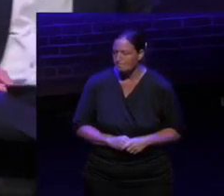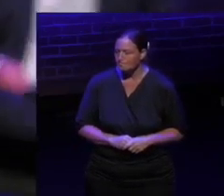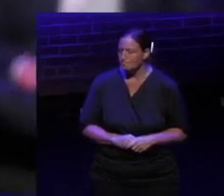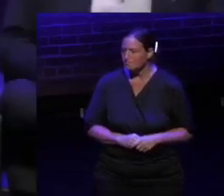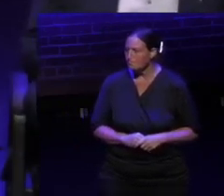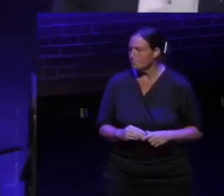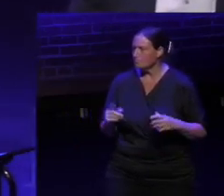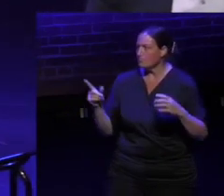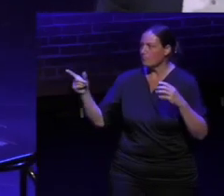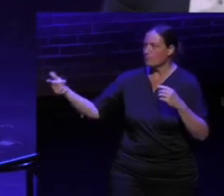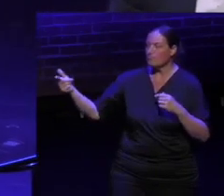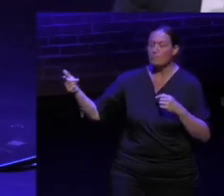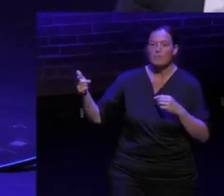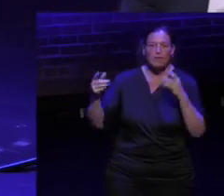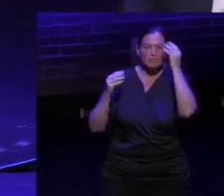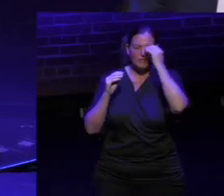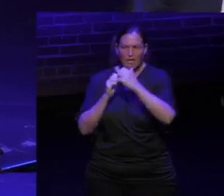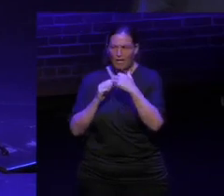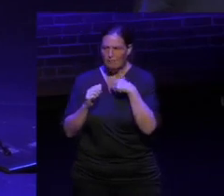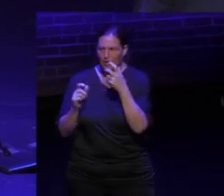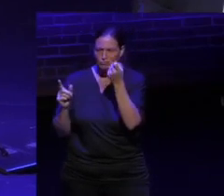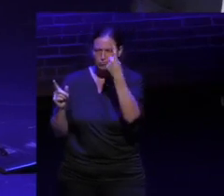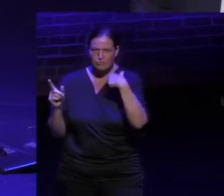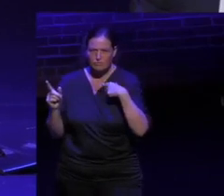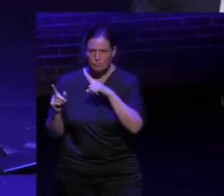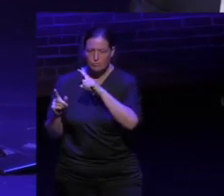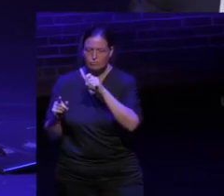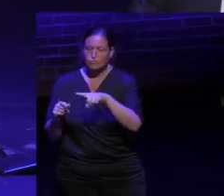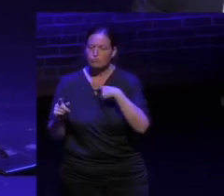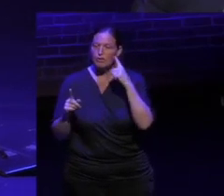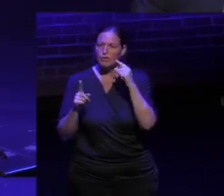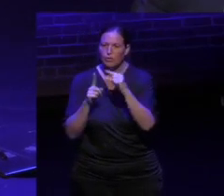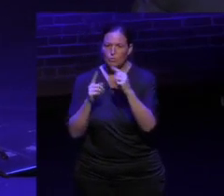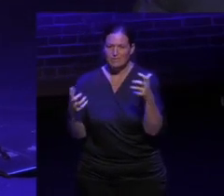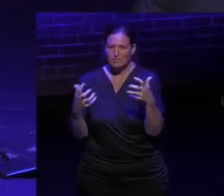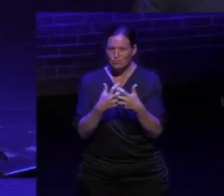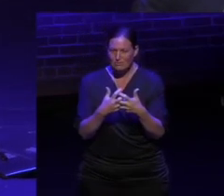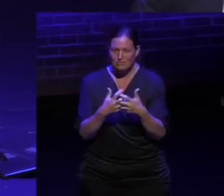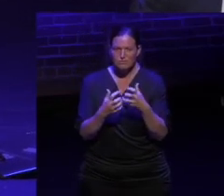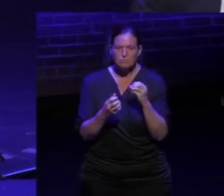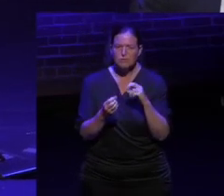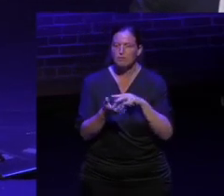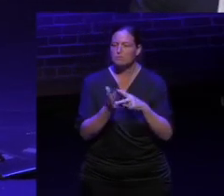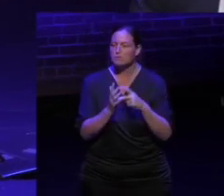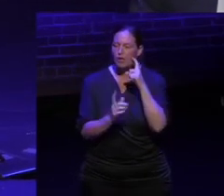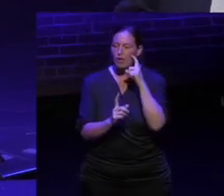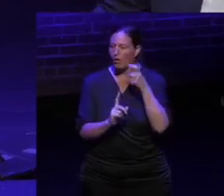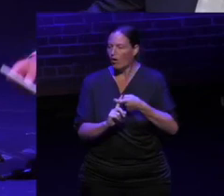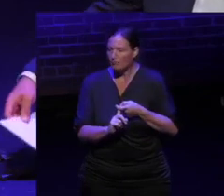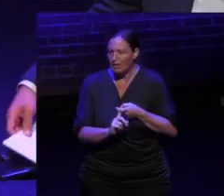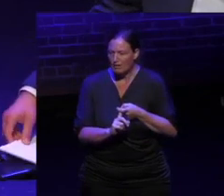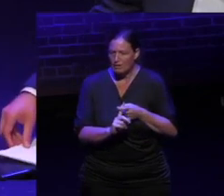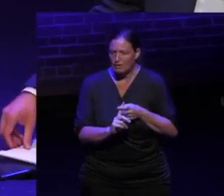So the way I'm thinking about this and the way I heard the question was, when I hear the word intrinsic, what I automatically kind of go